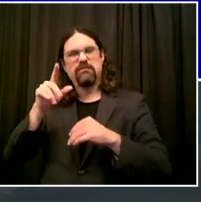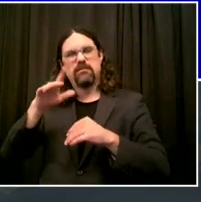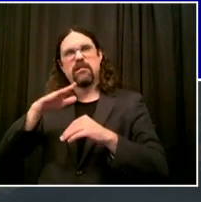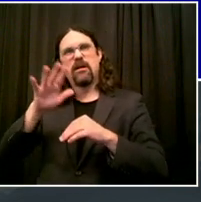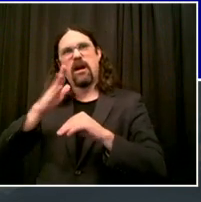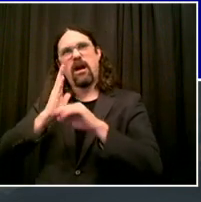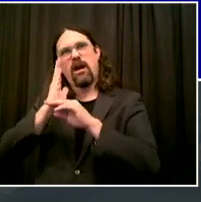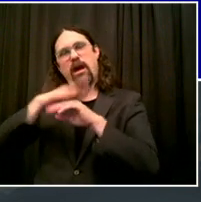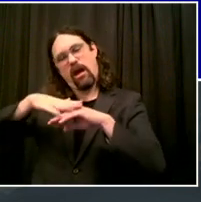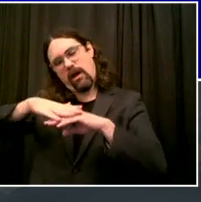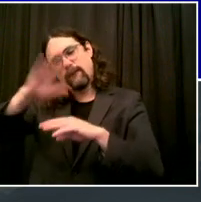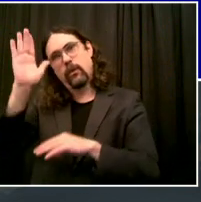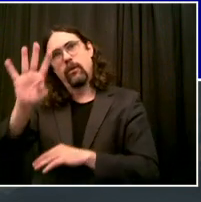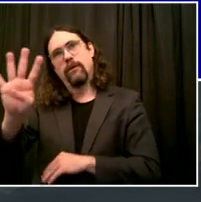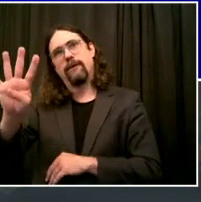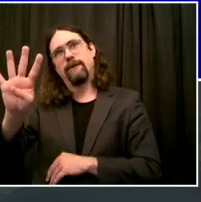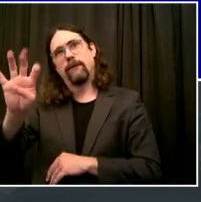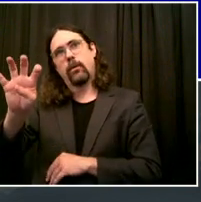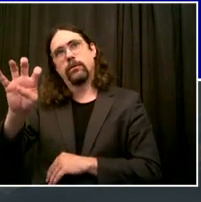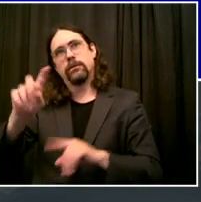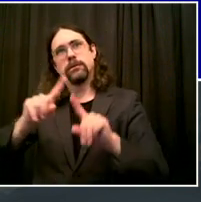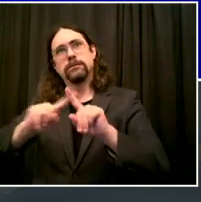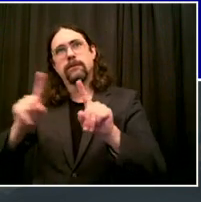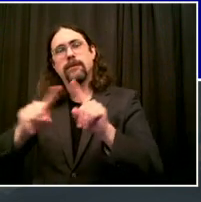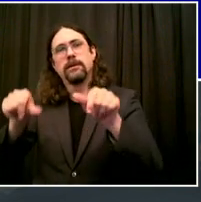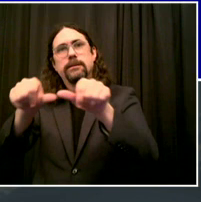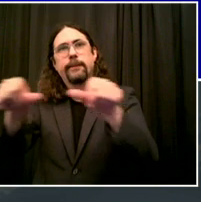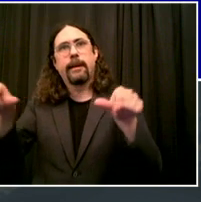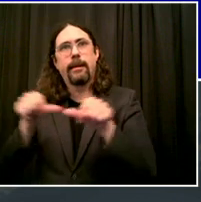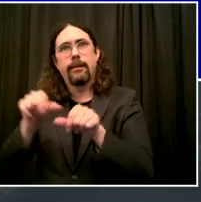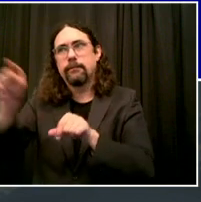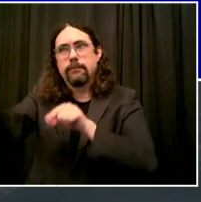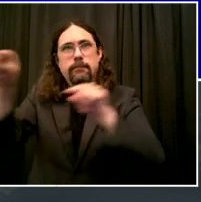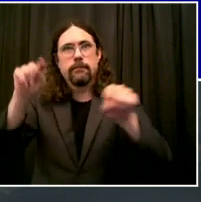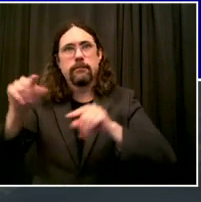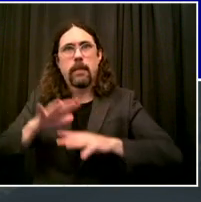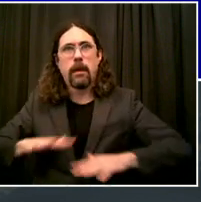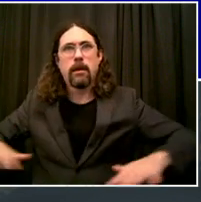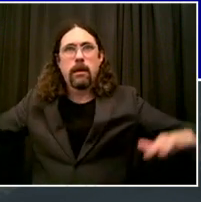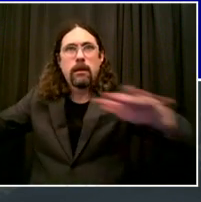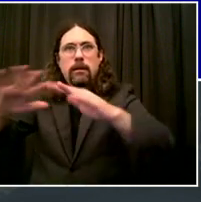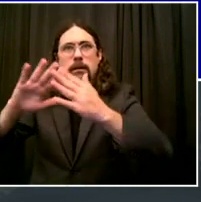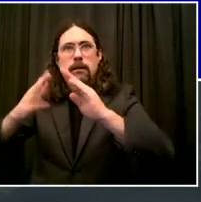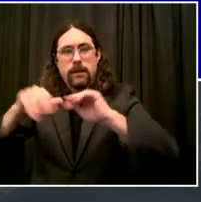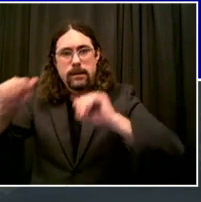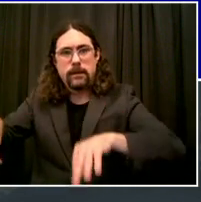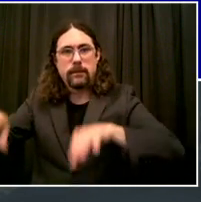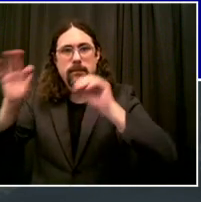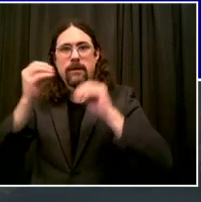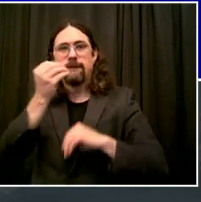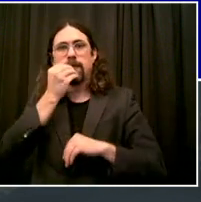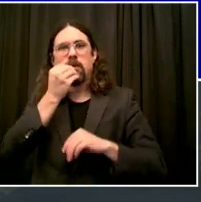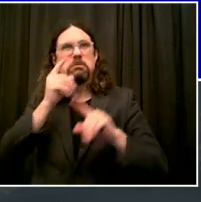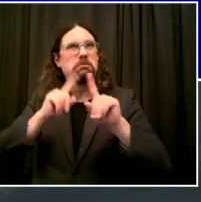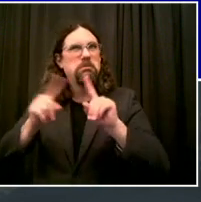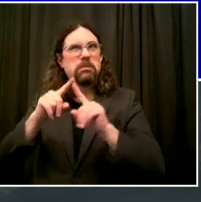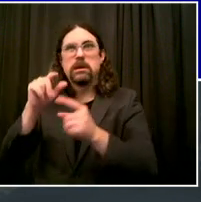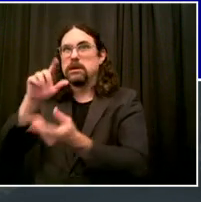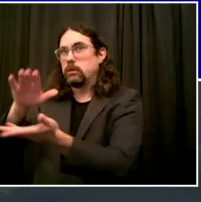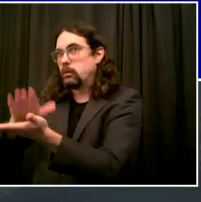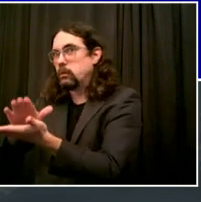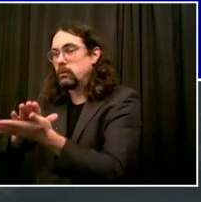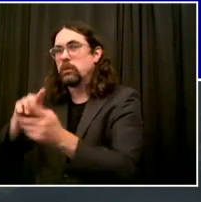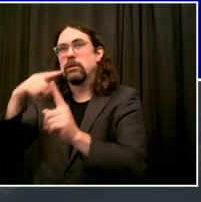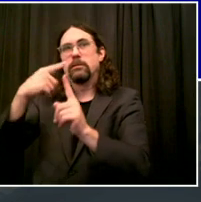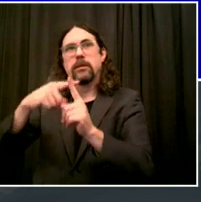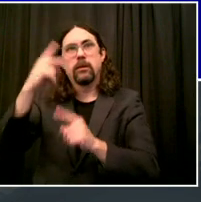really just want to thank the Department of Education staff who have put this together and who have continued to be committed to the